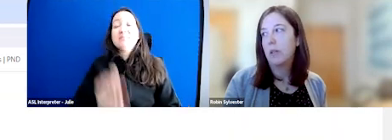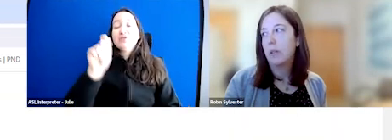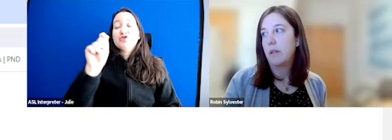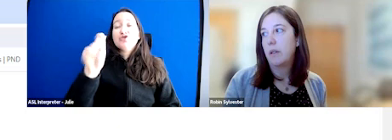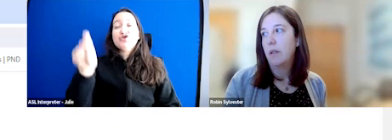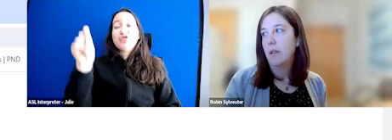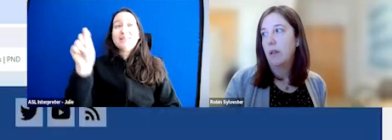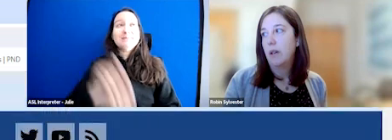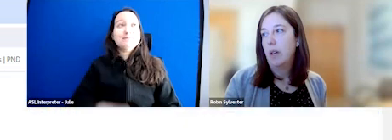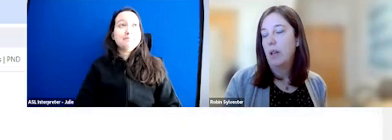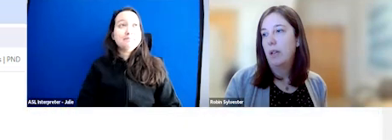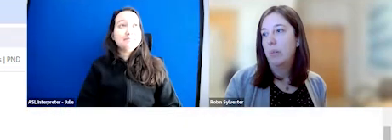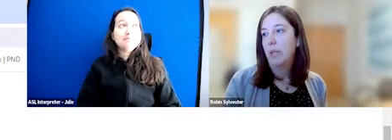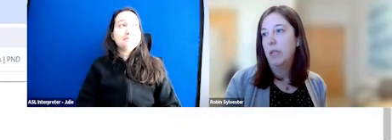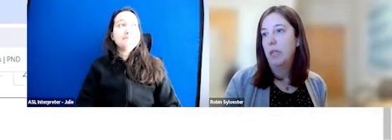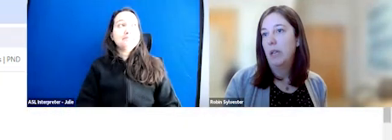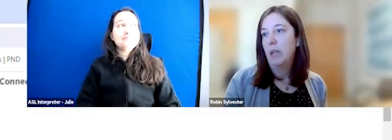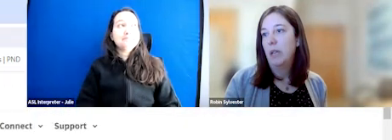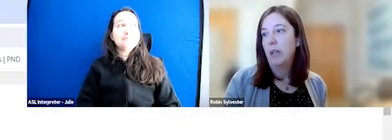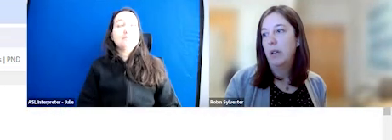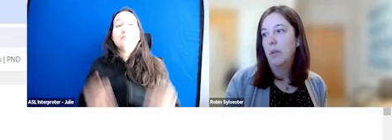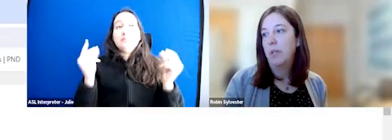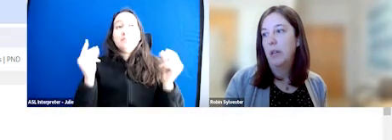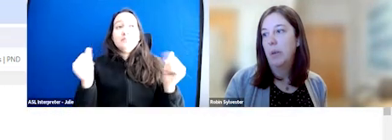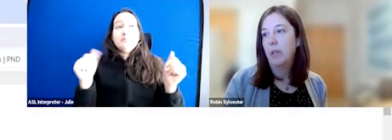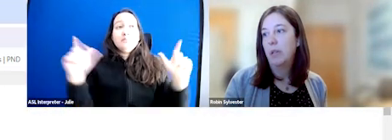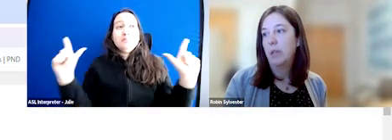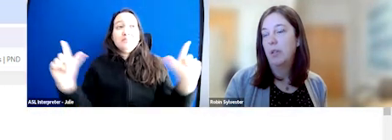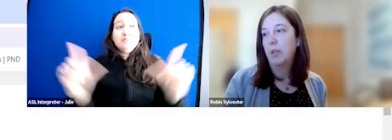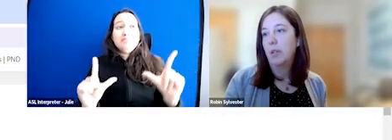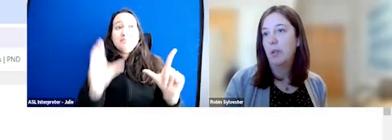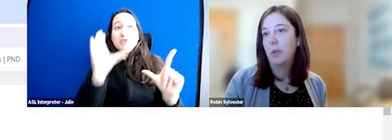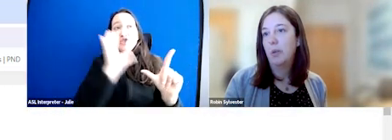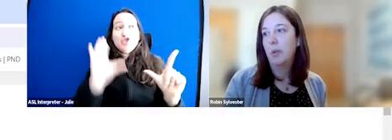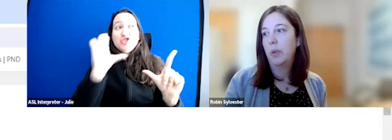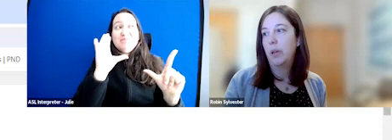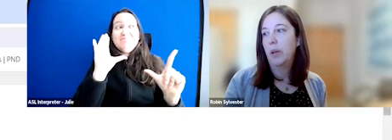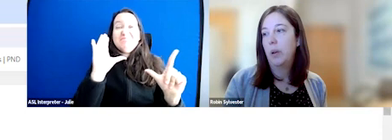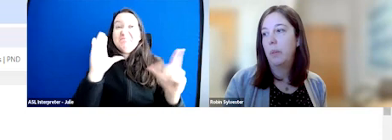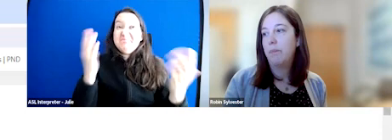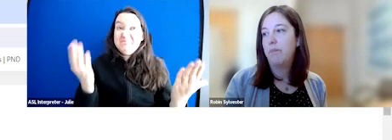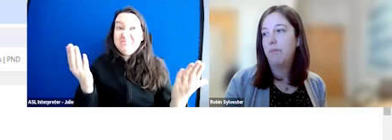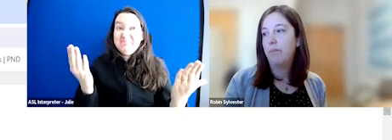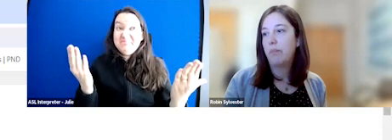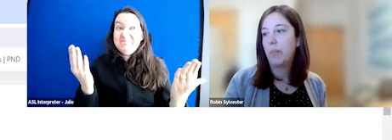box. And it immediately narrows down my search to